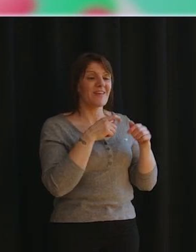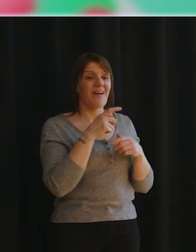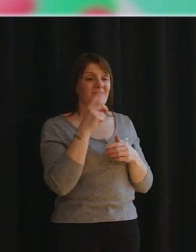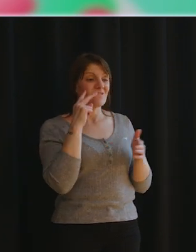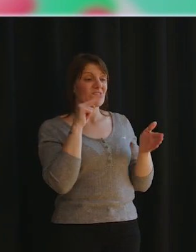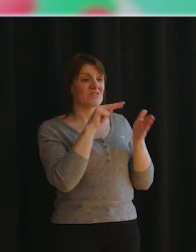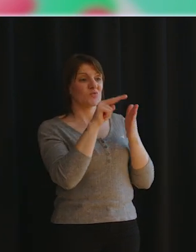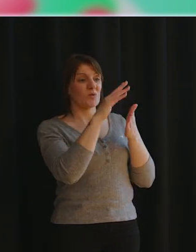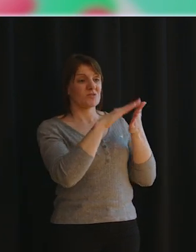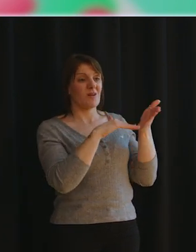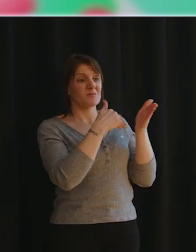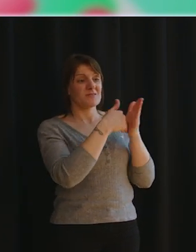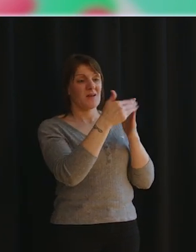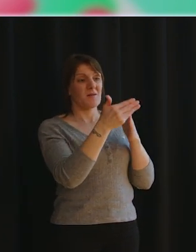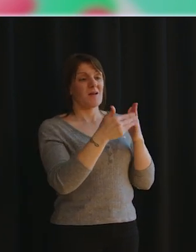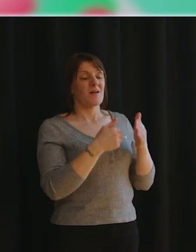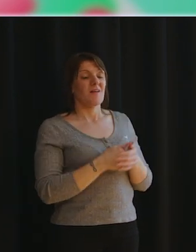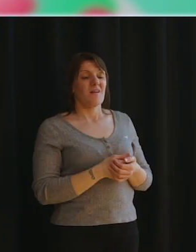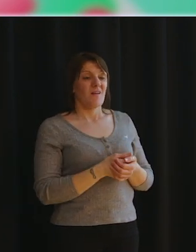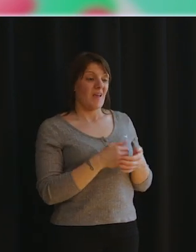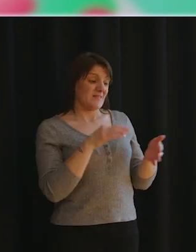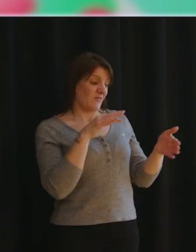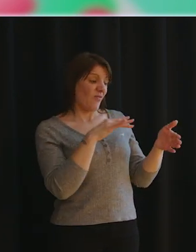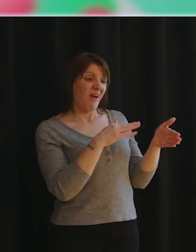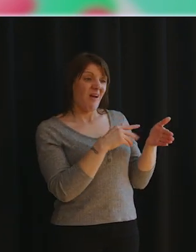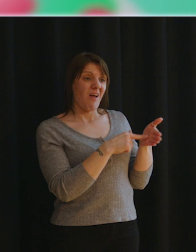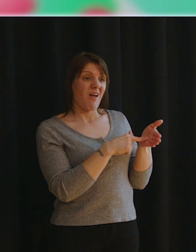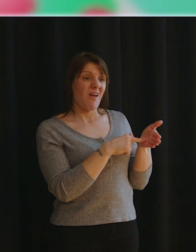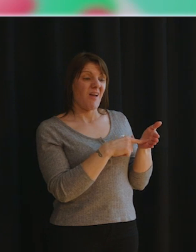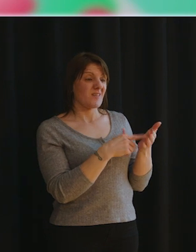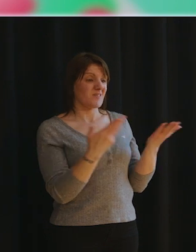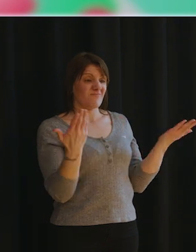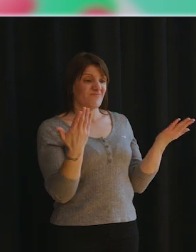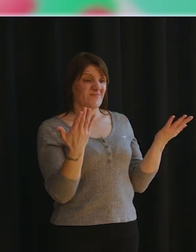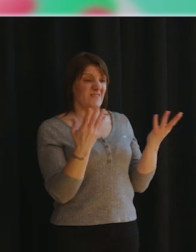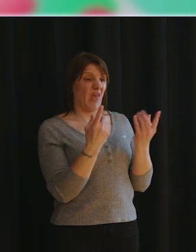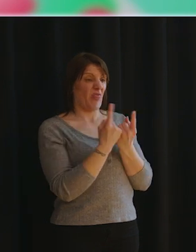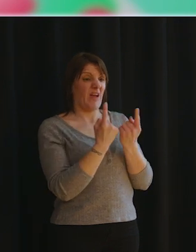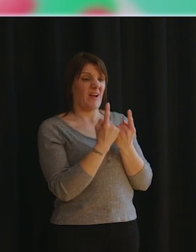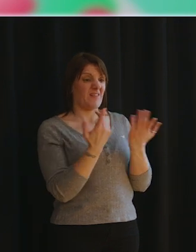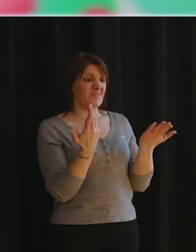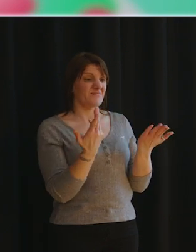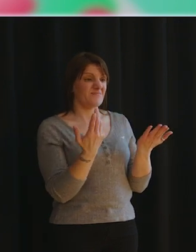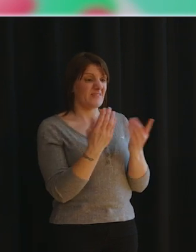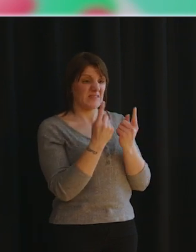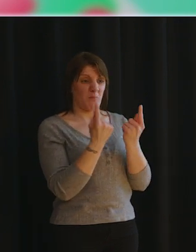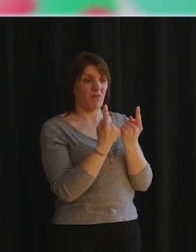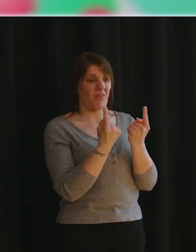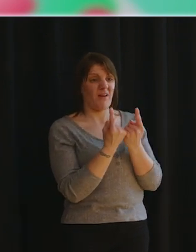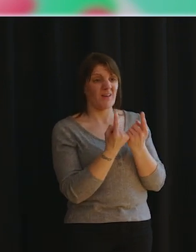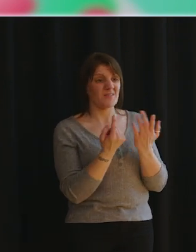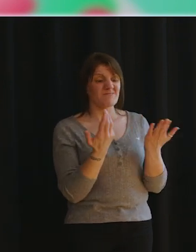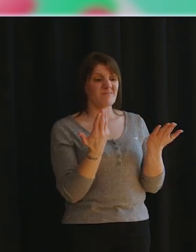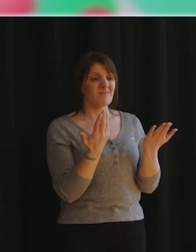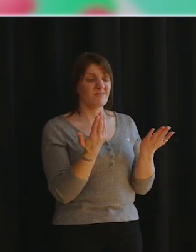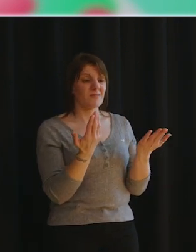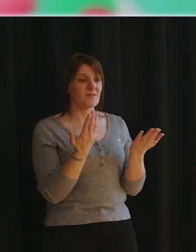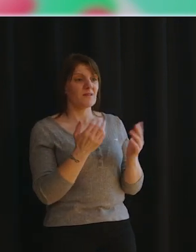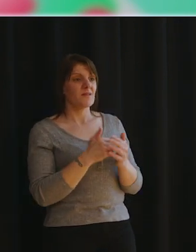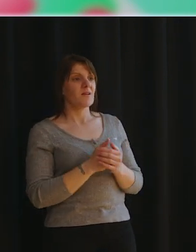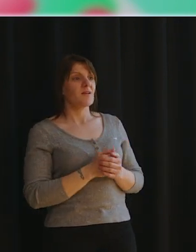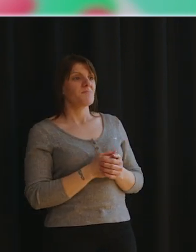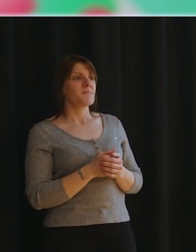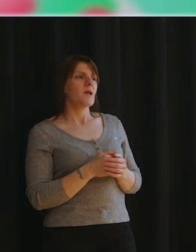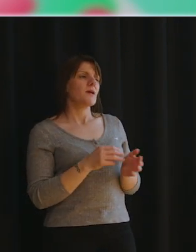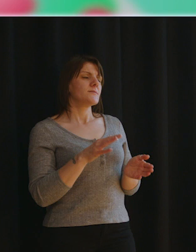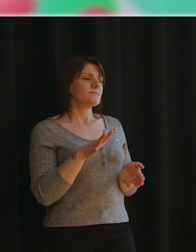timetable is moving, it's there, it just becomes a piece, it just becomes a thing in and around the wall. They say, well, first it's maths and then it's this. You